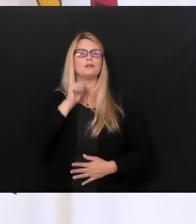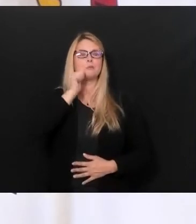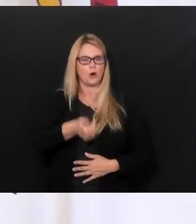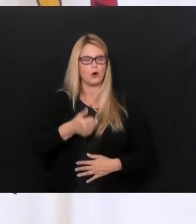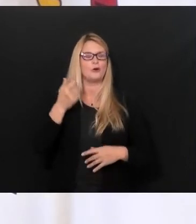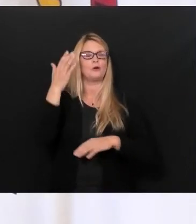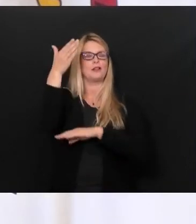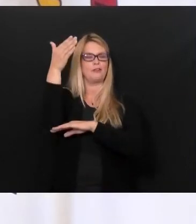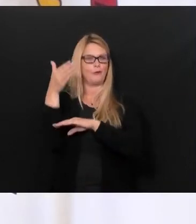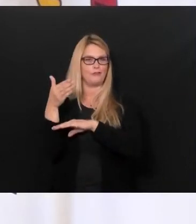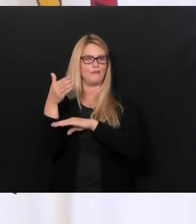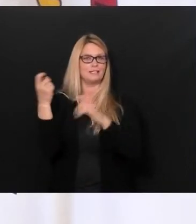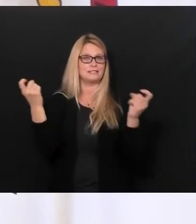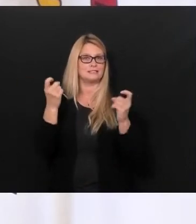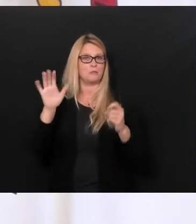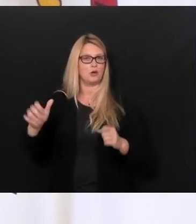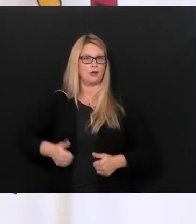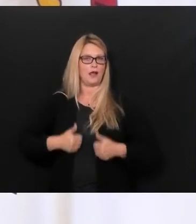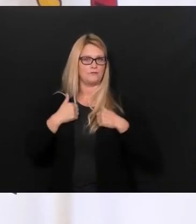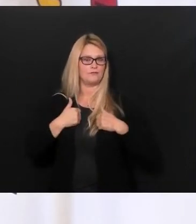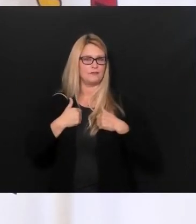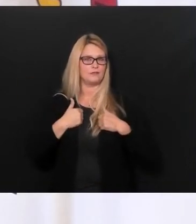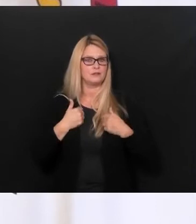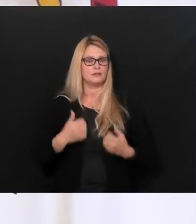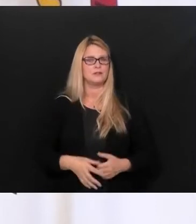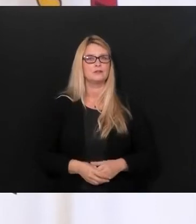life. You know, to her